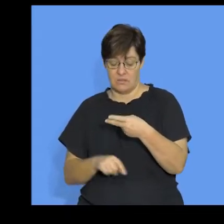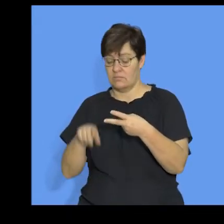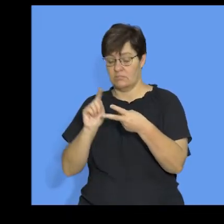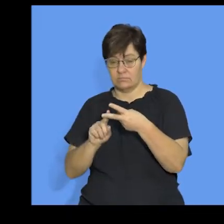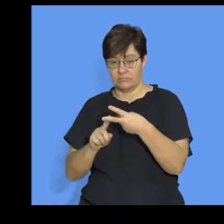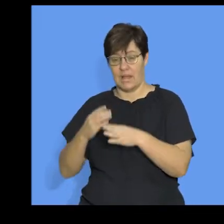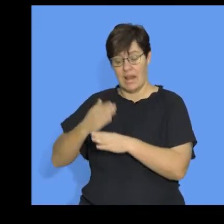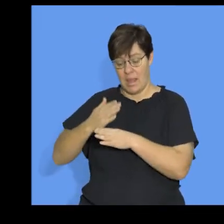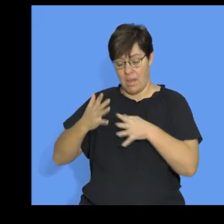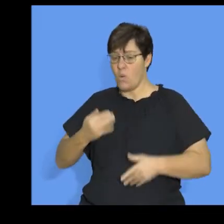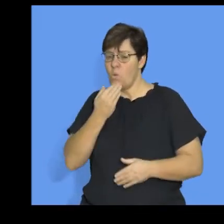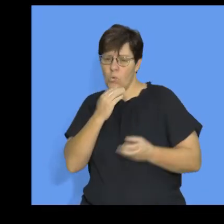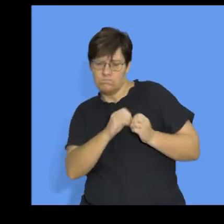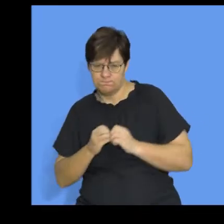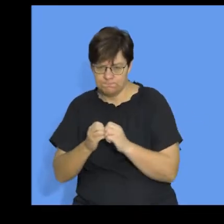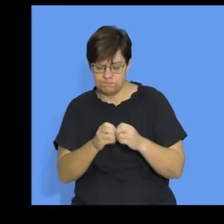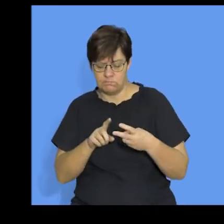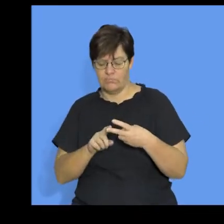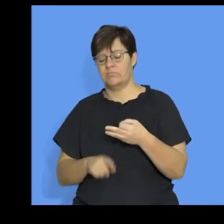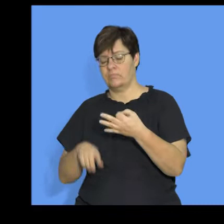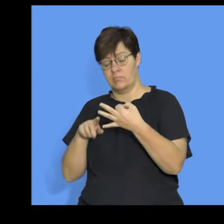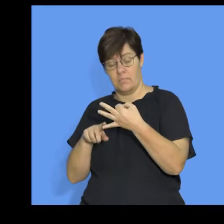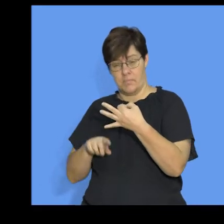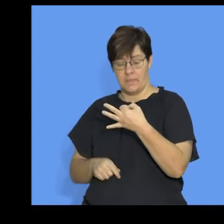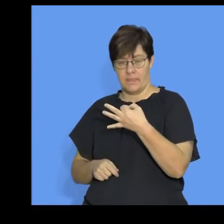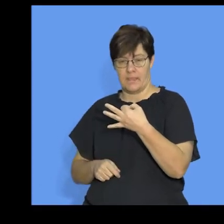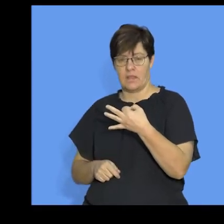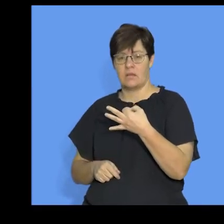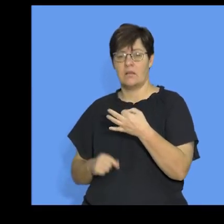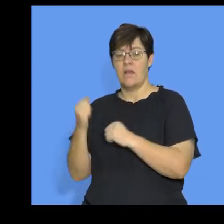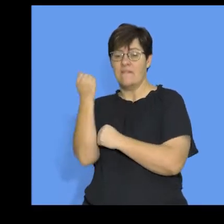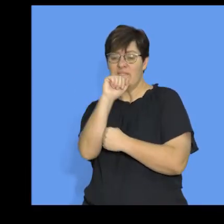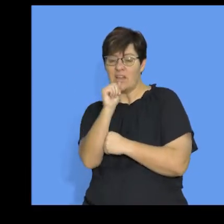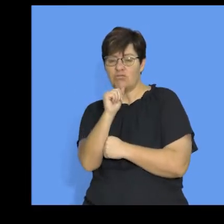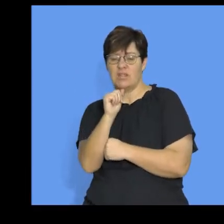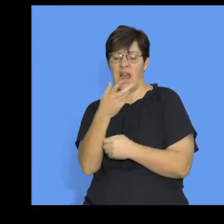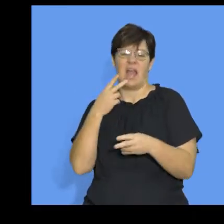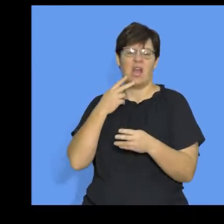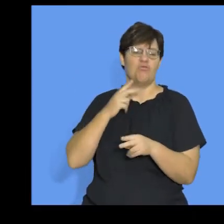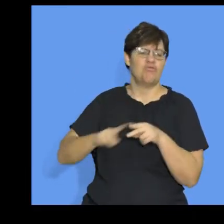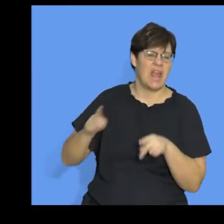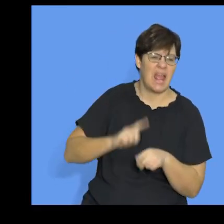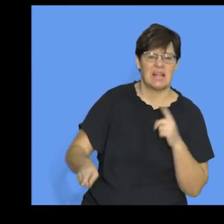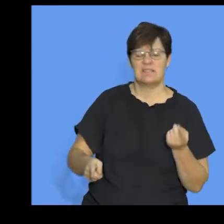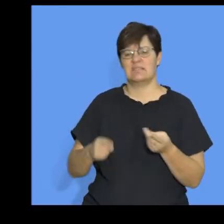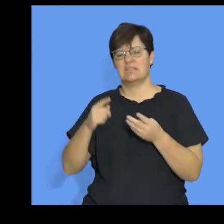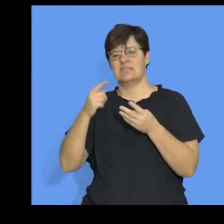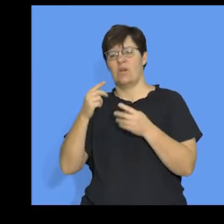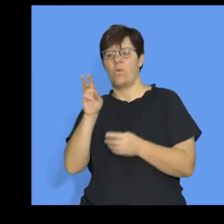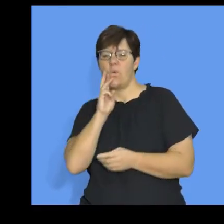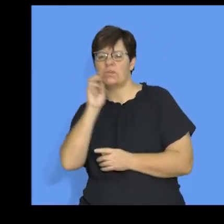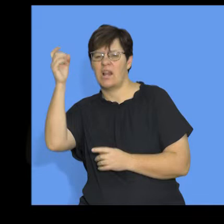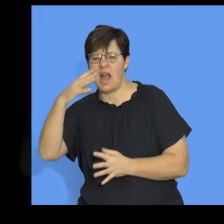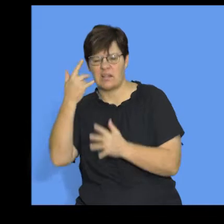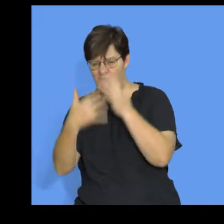your labor, and obviously your factory overheads, and this is what we call our